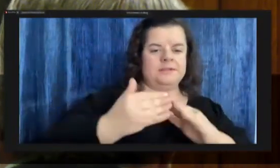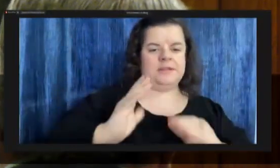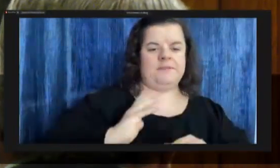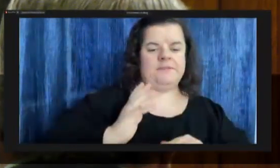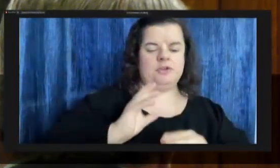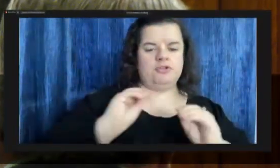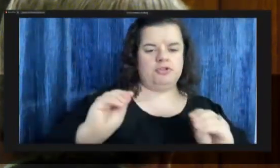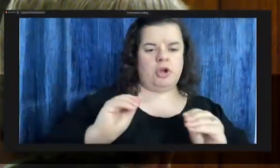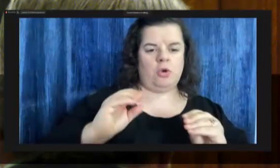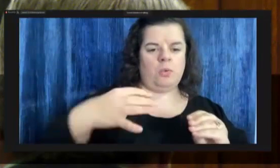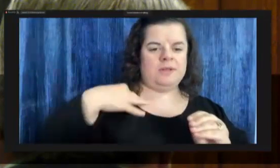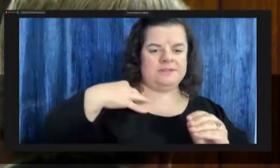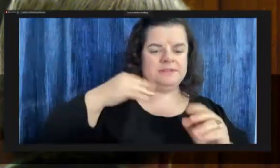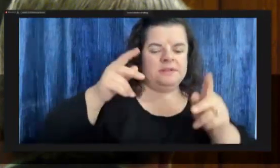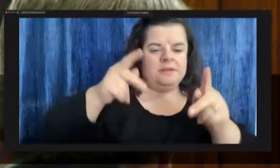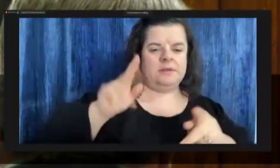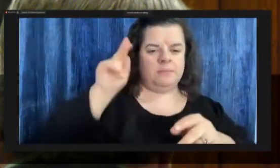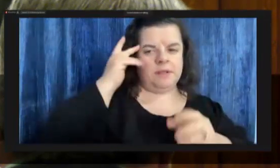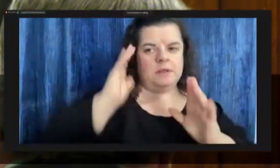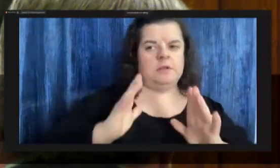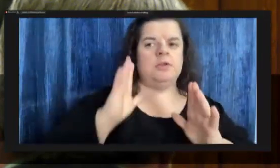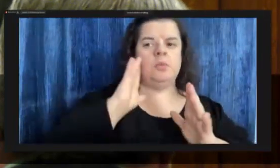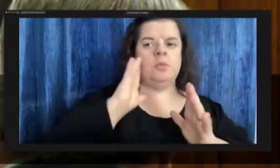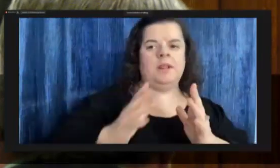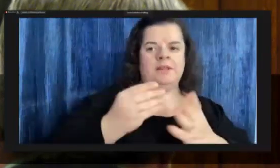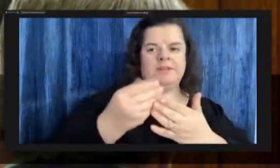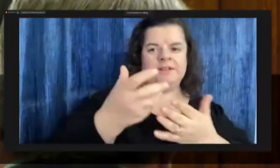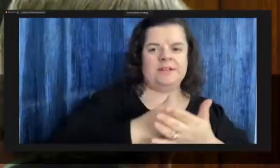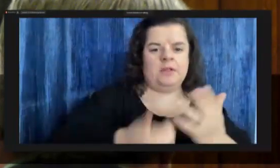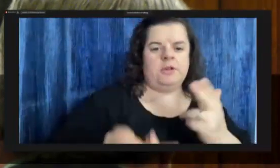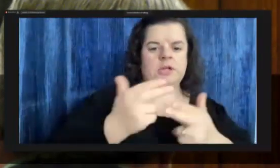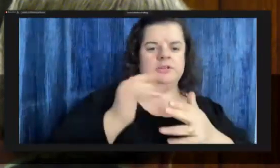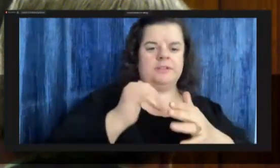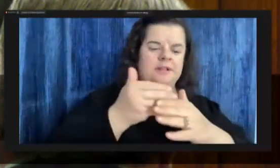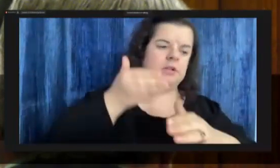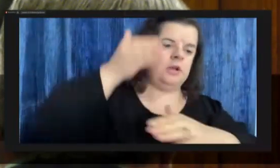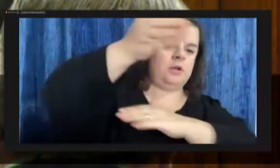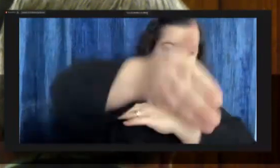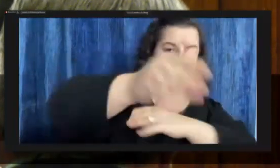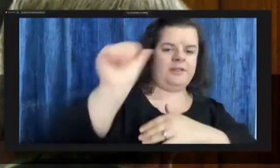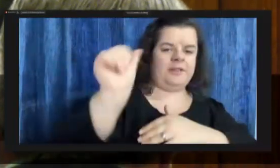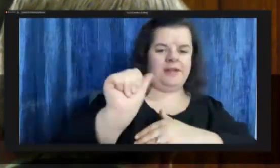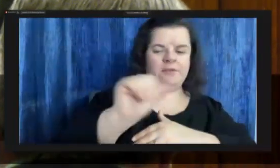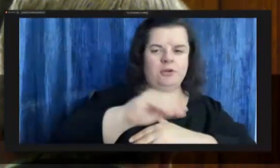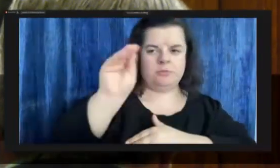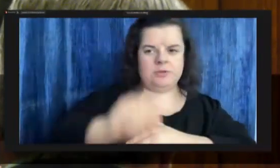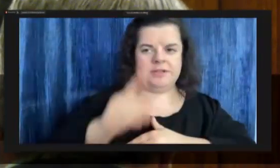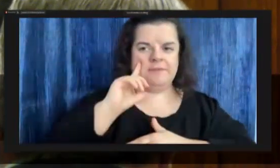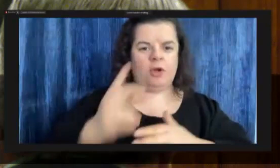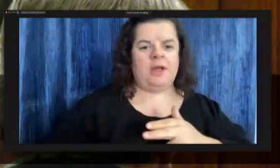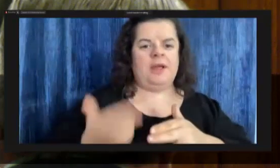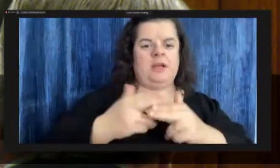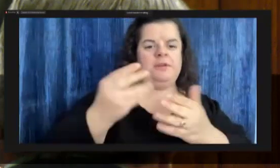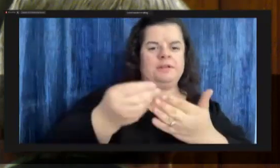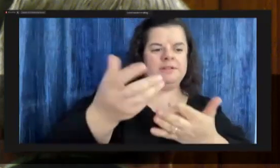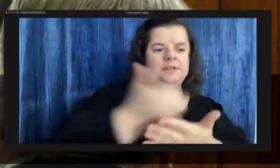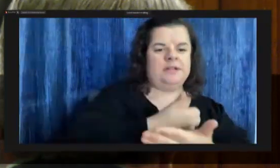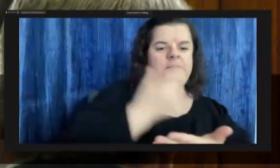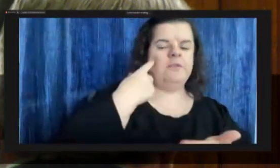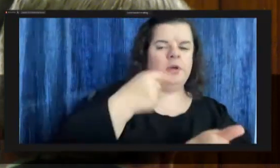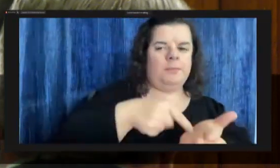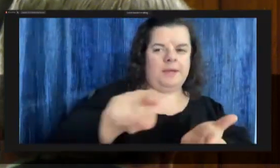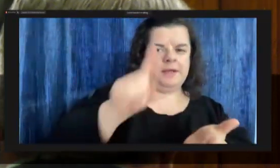city official shall receive a salary increase that exceeds the average percent of increase in salaries and wages paid to all